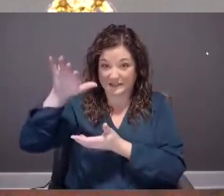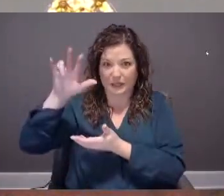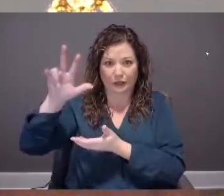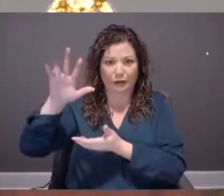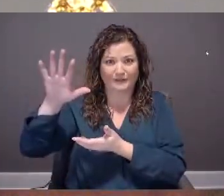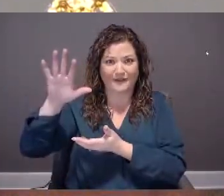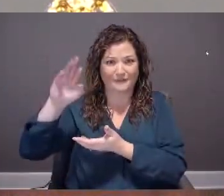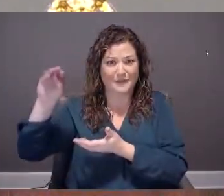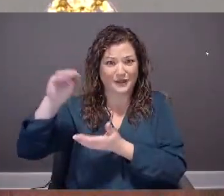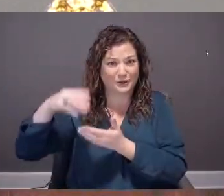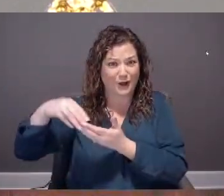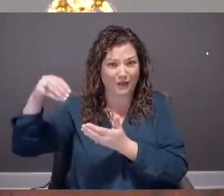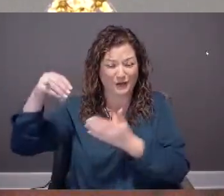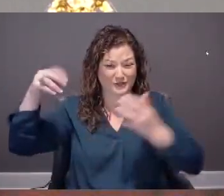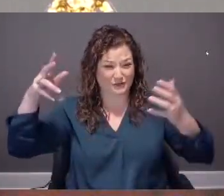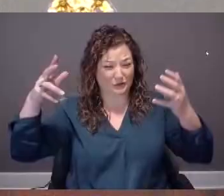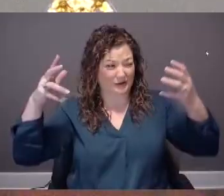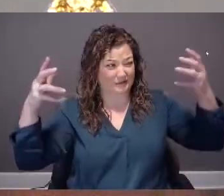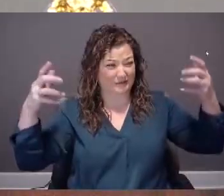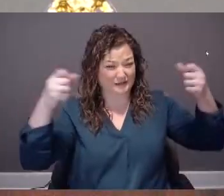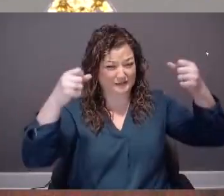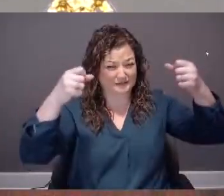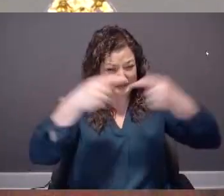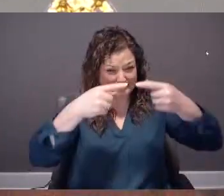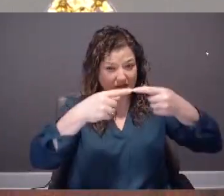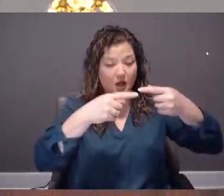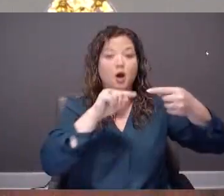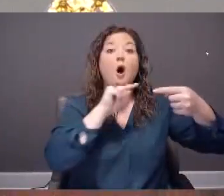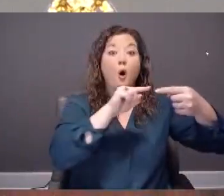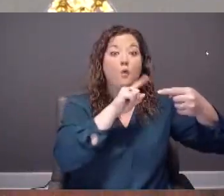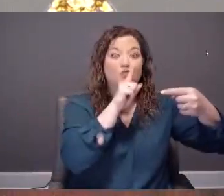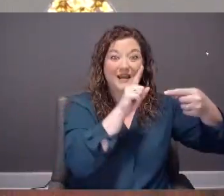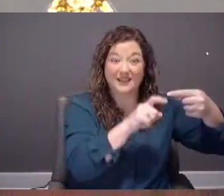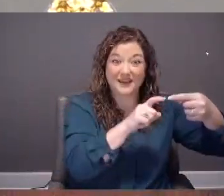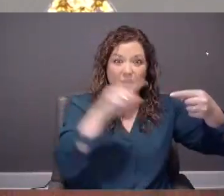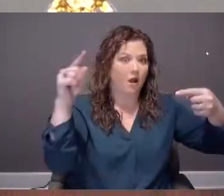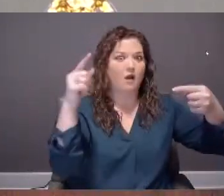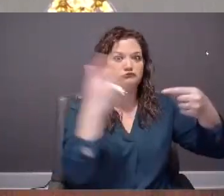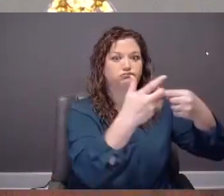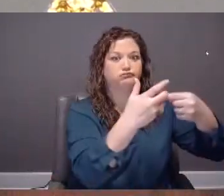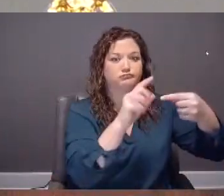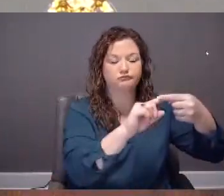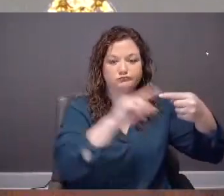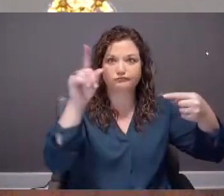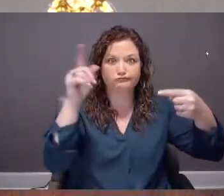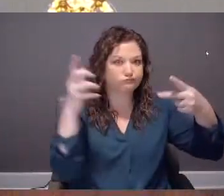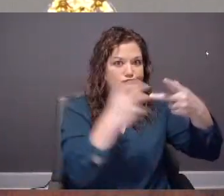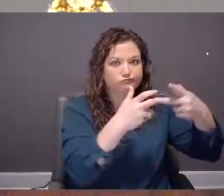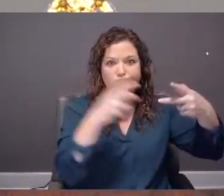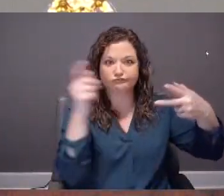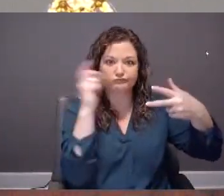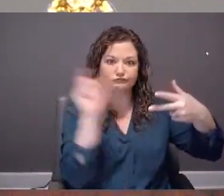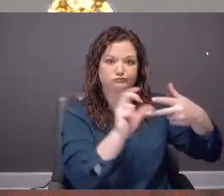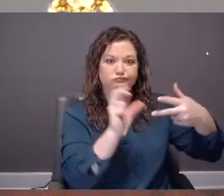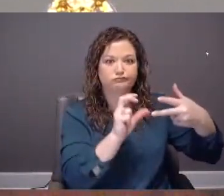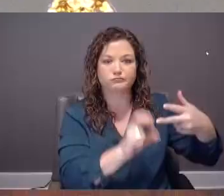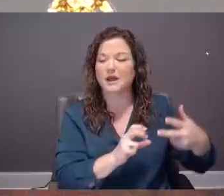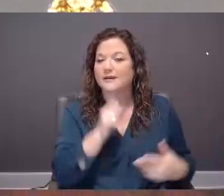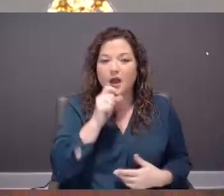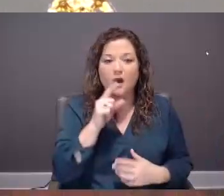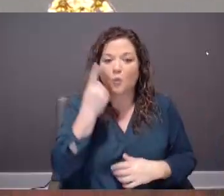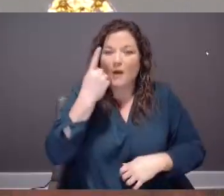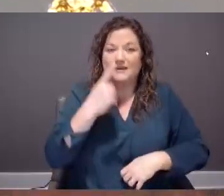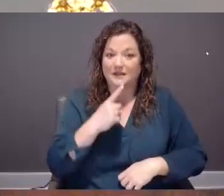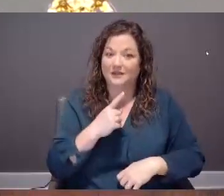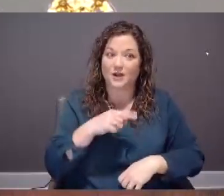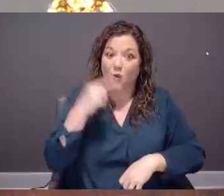money into true needs of the city, and not in other things that we were thinking about. These are like one-time deals. We're not creating